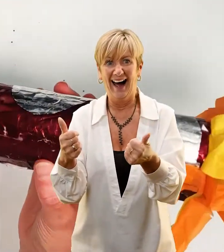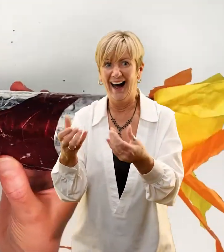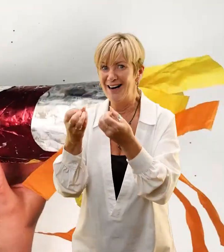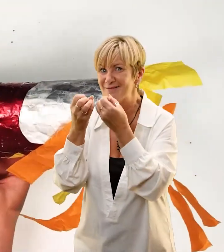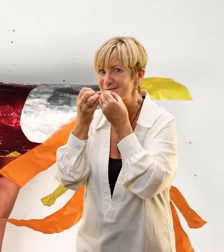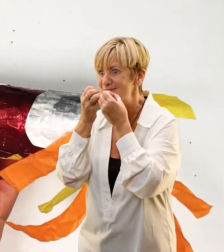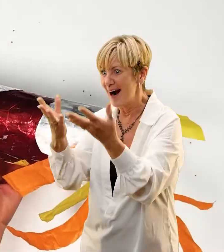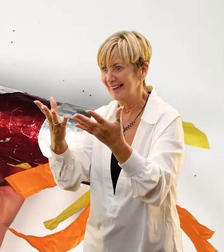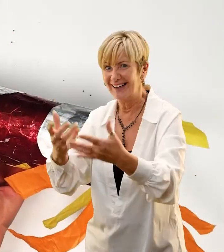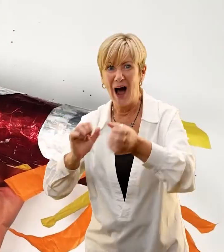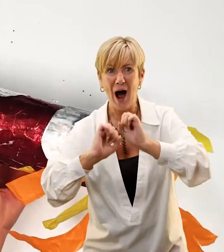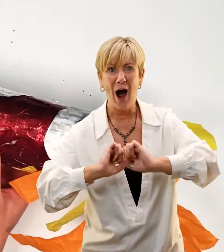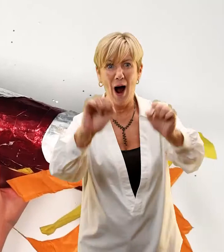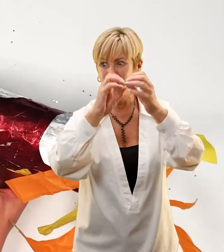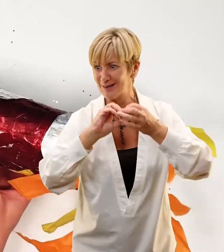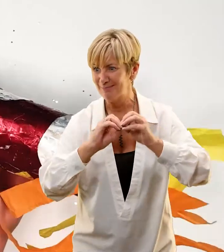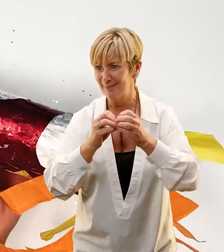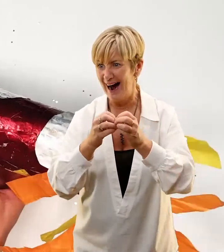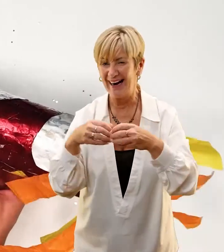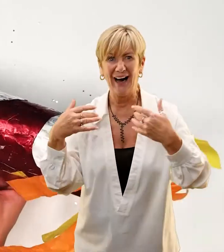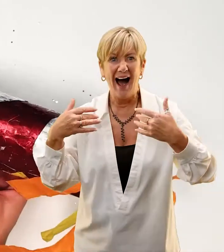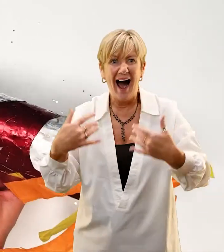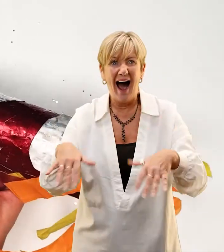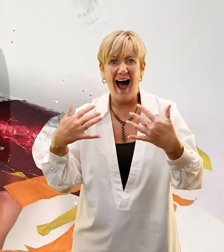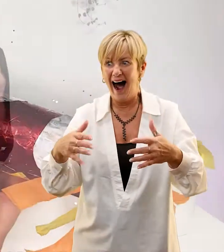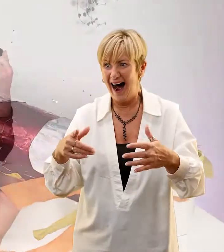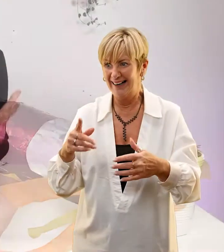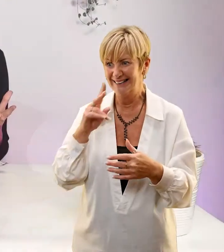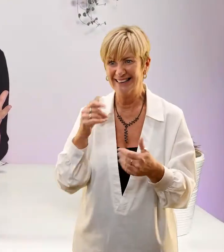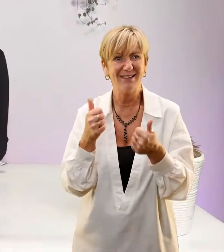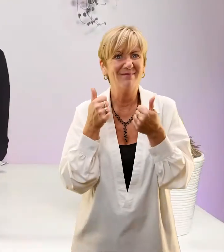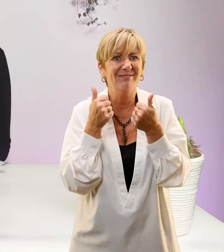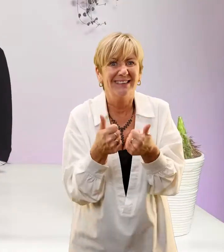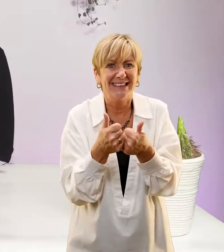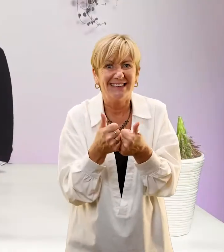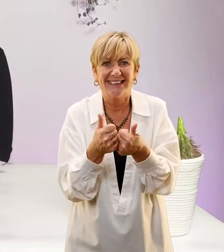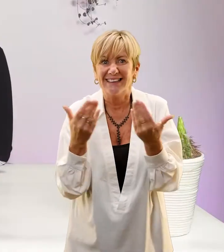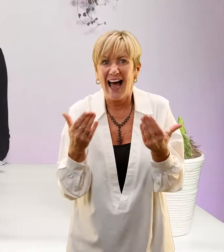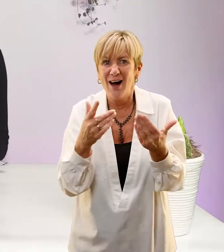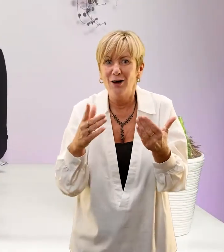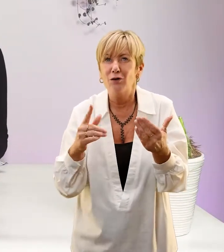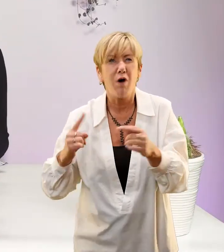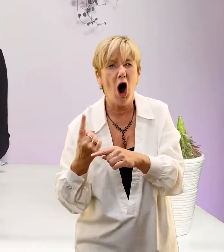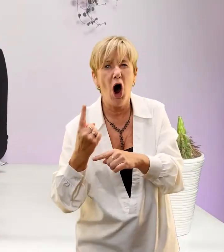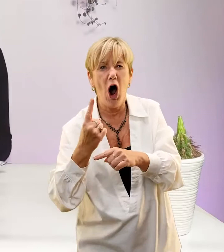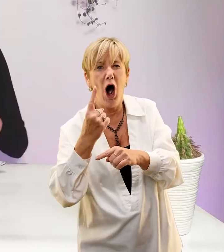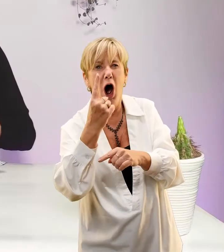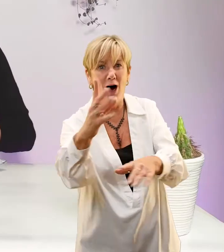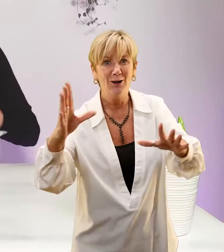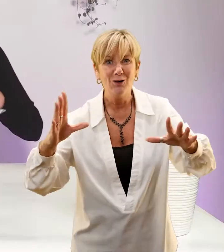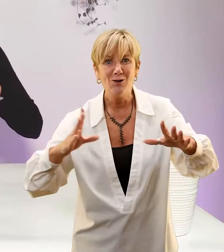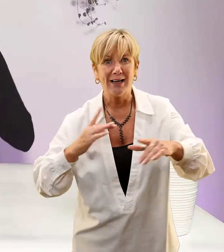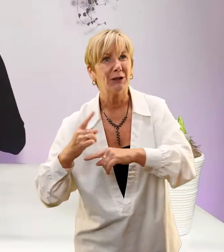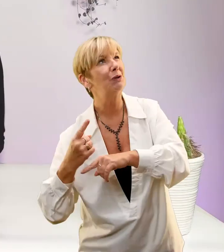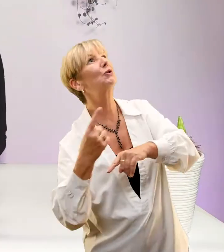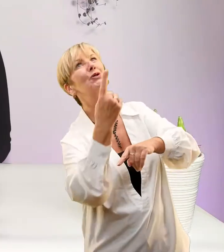And there you have it, your very own roaring rocket. Brilliant! So now your roaring rocket is ready to fly